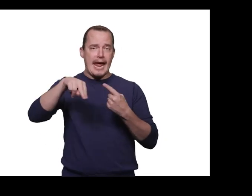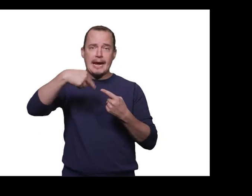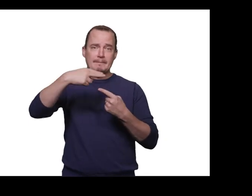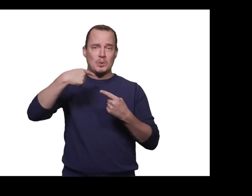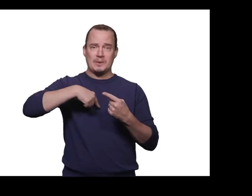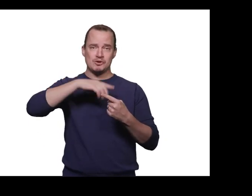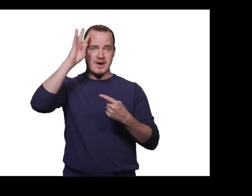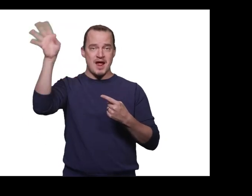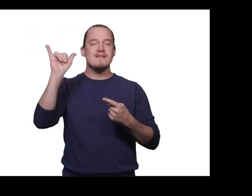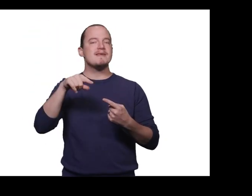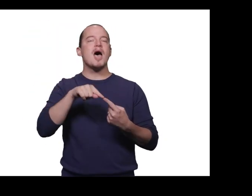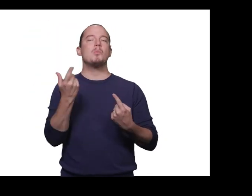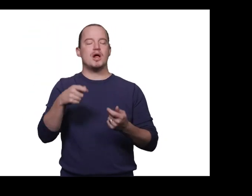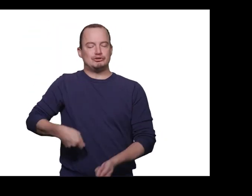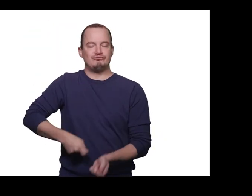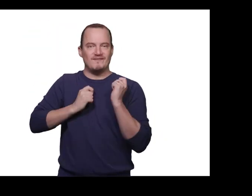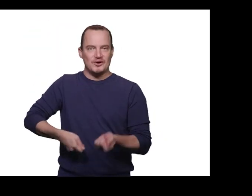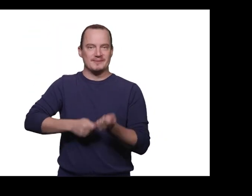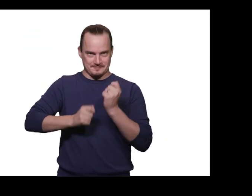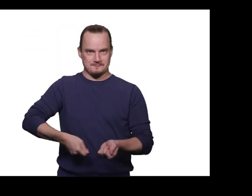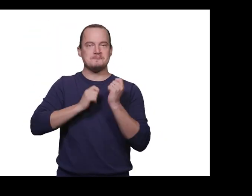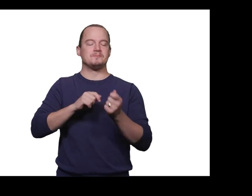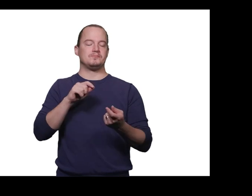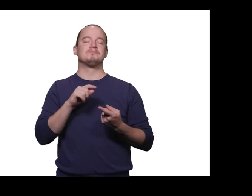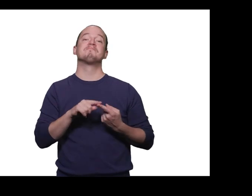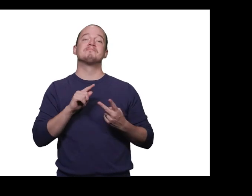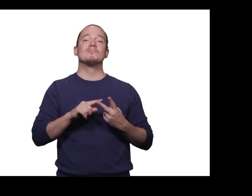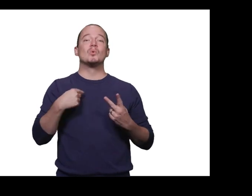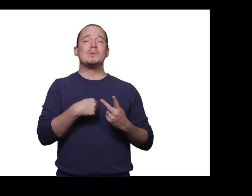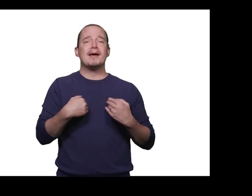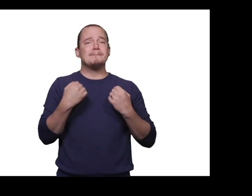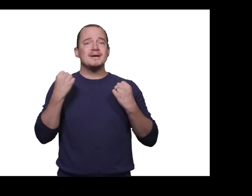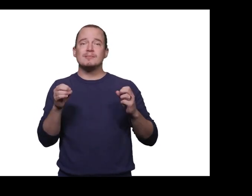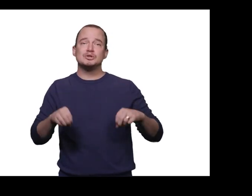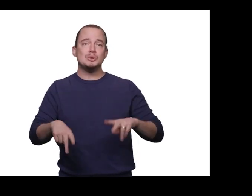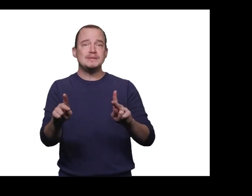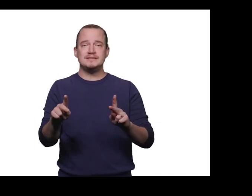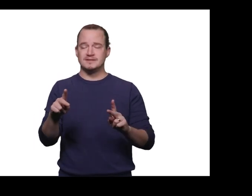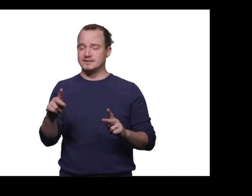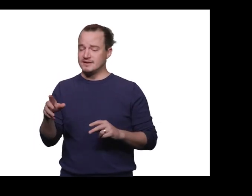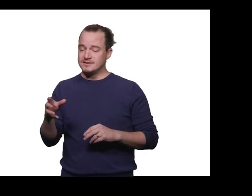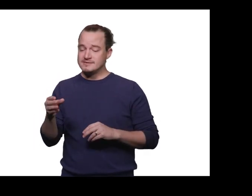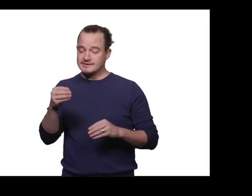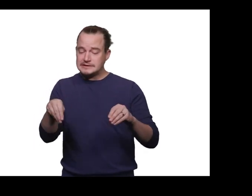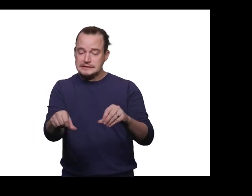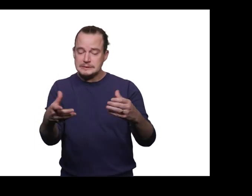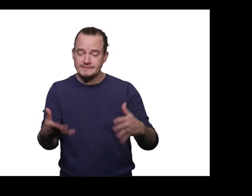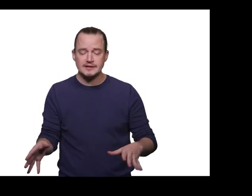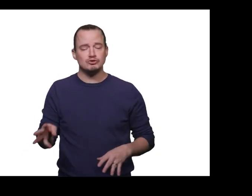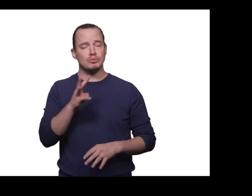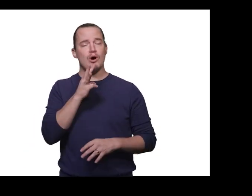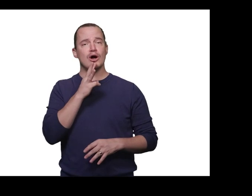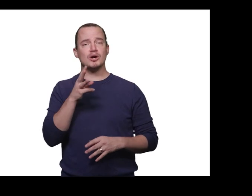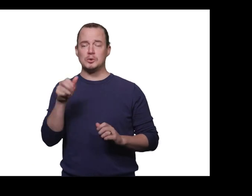our shovel, and we had many opportunities to water the garden. We could use a